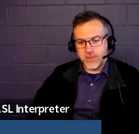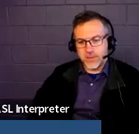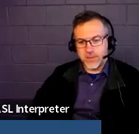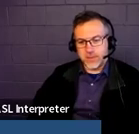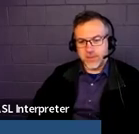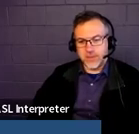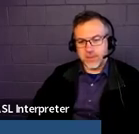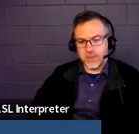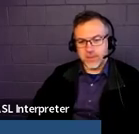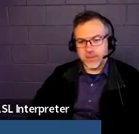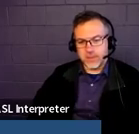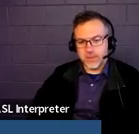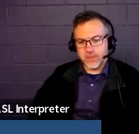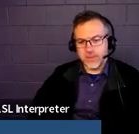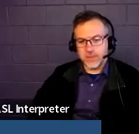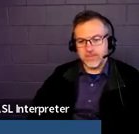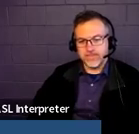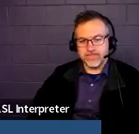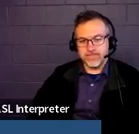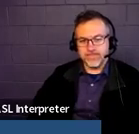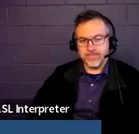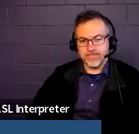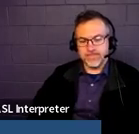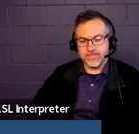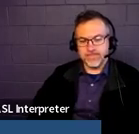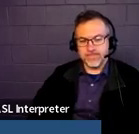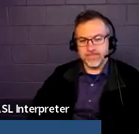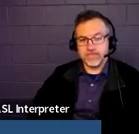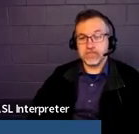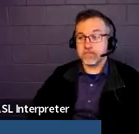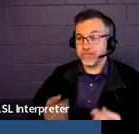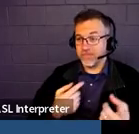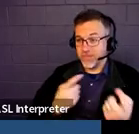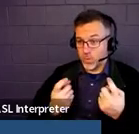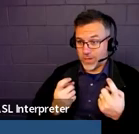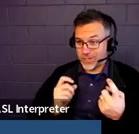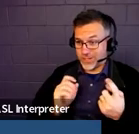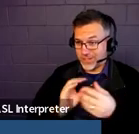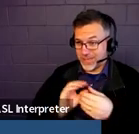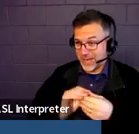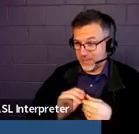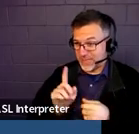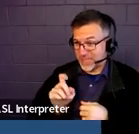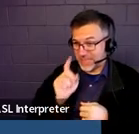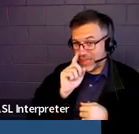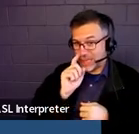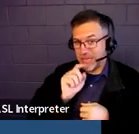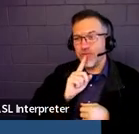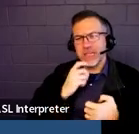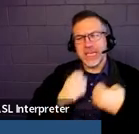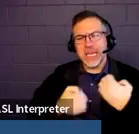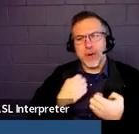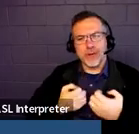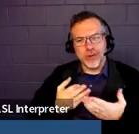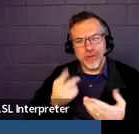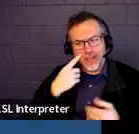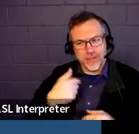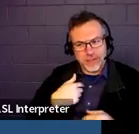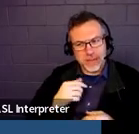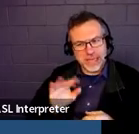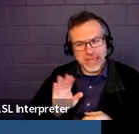No comment on any questions or comments regarding this. I know this is a really emotional thing for me,